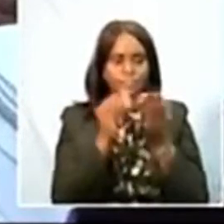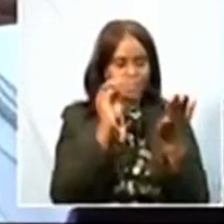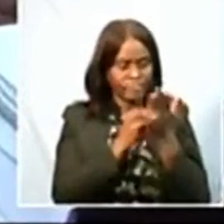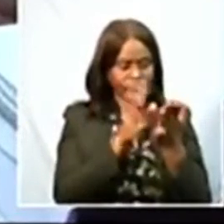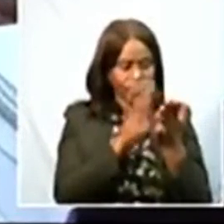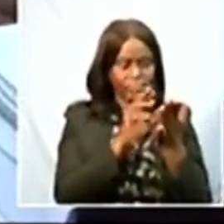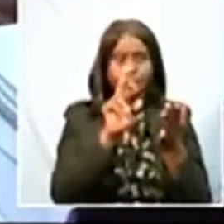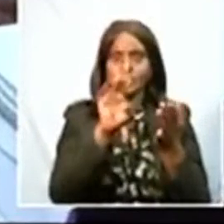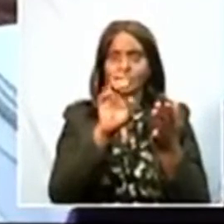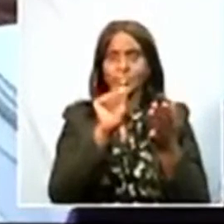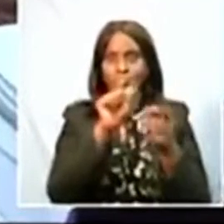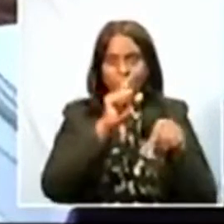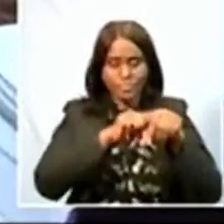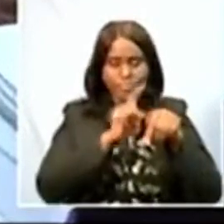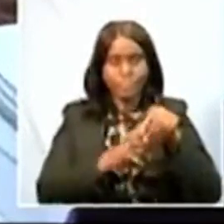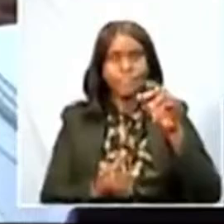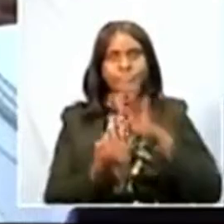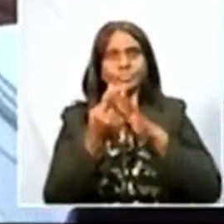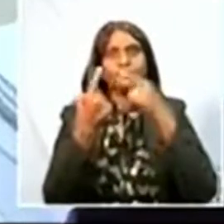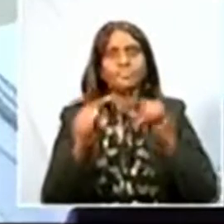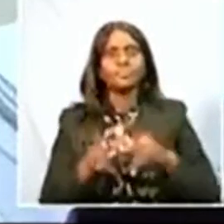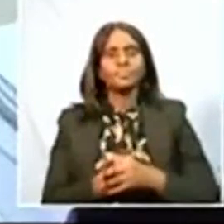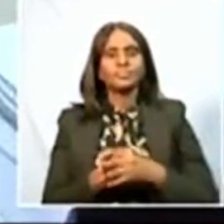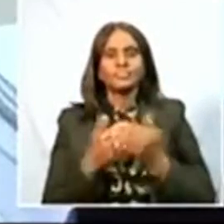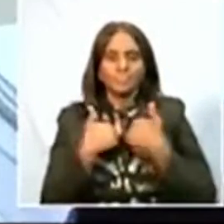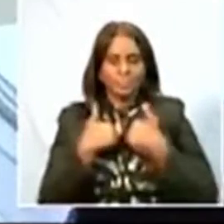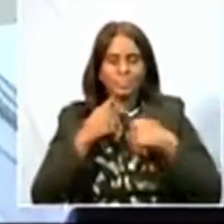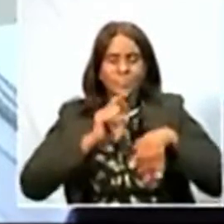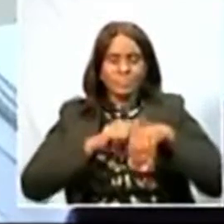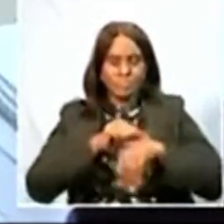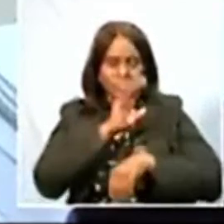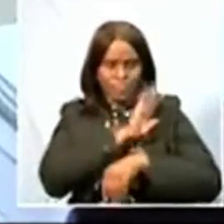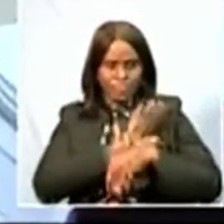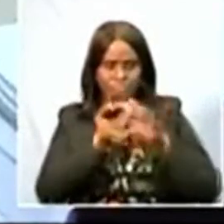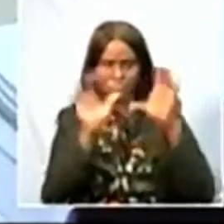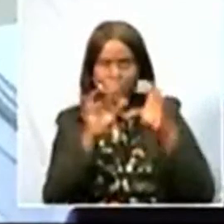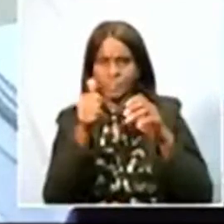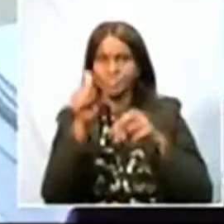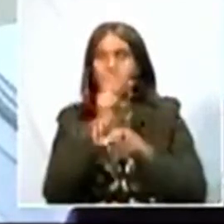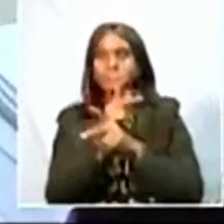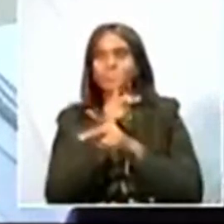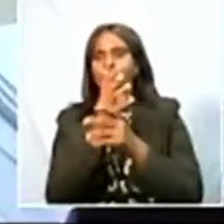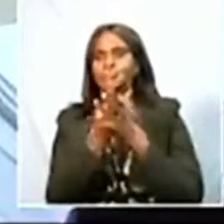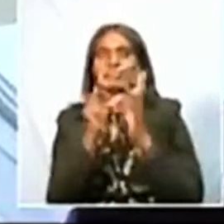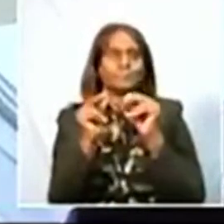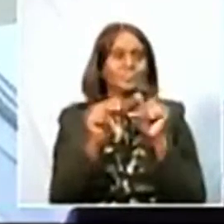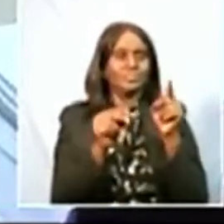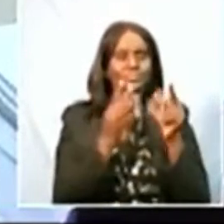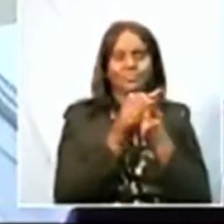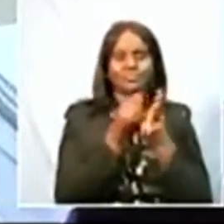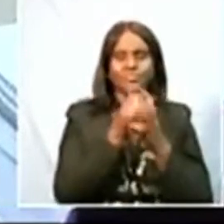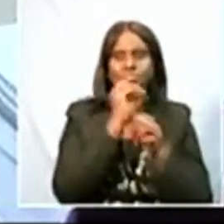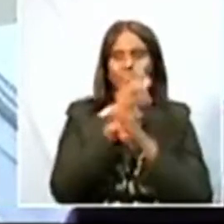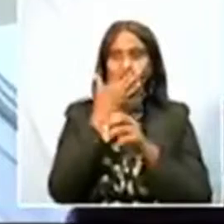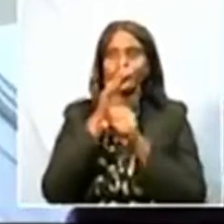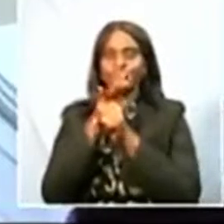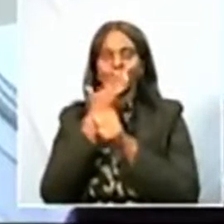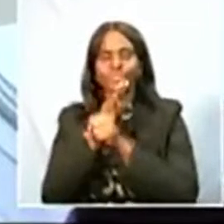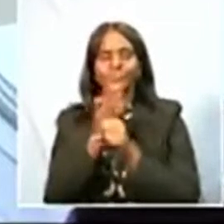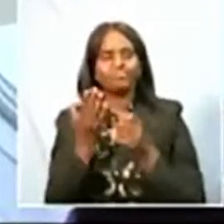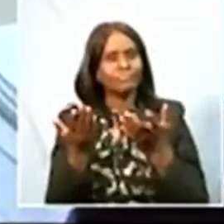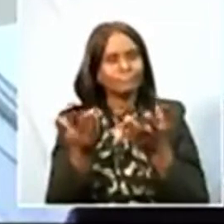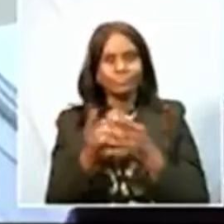where the RIA is when the time comes. But there's a tendency in the councils, you keep the money. No, this money is already committed.